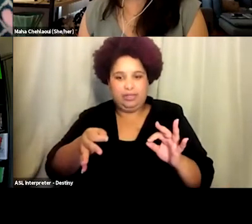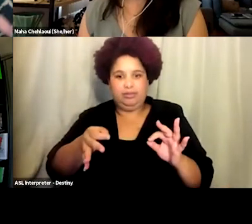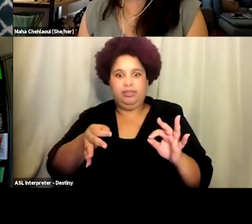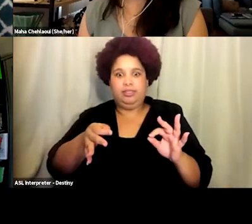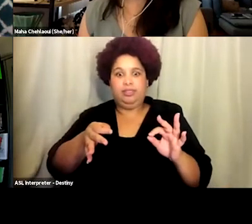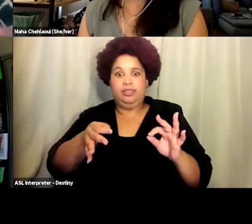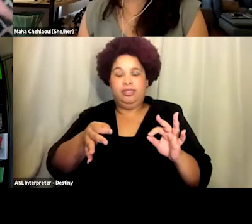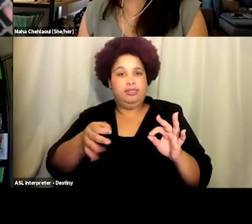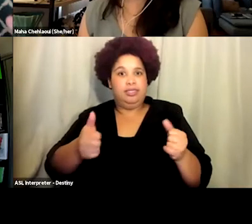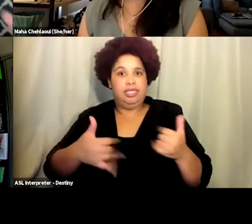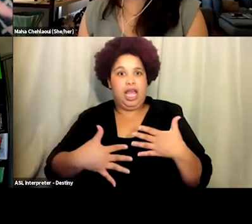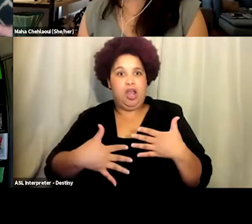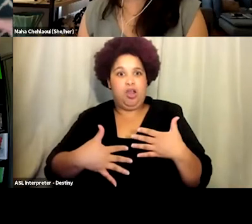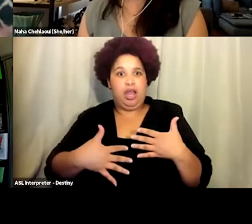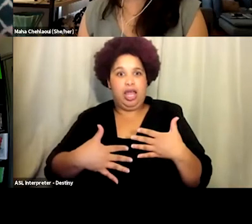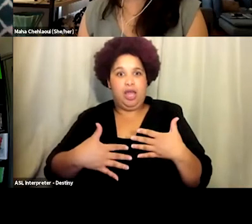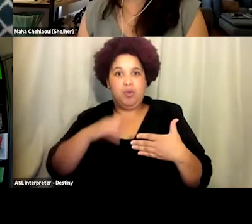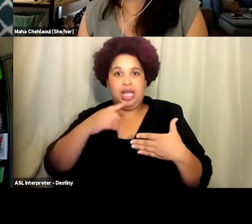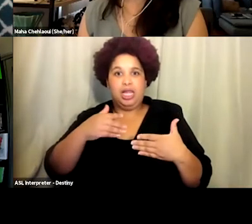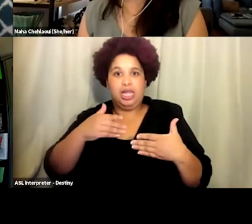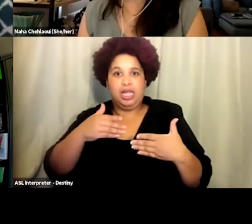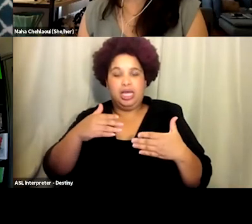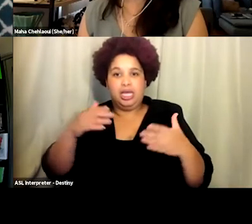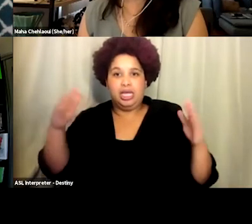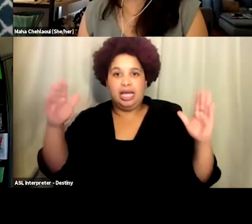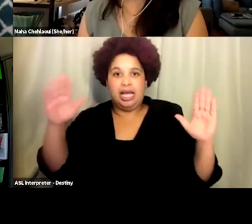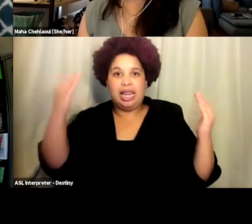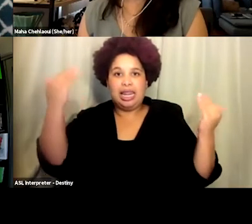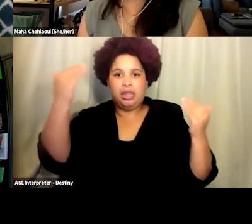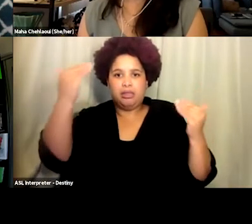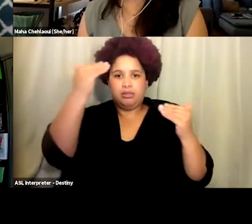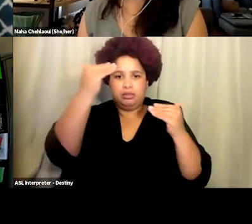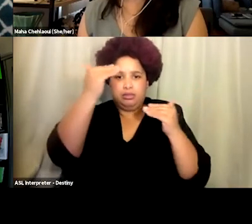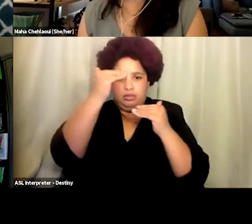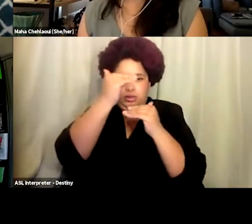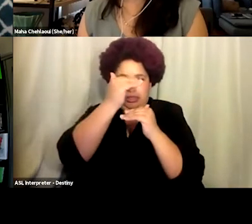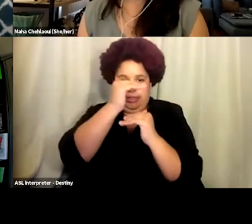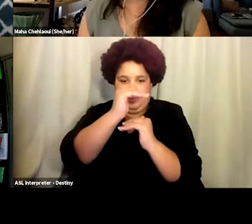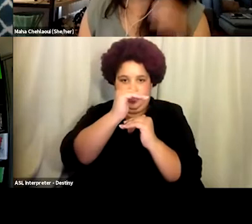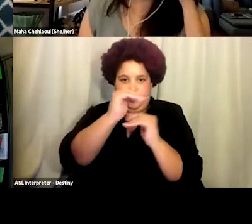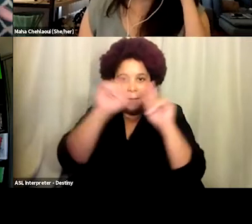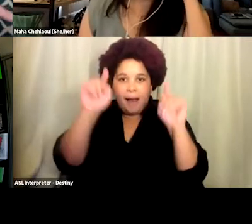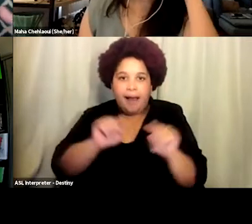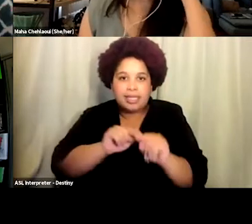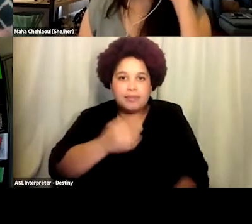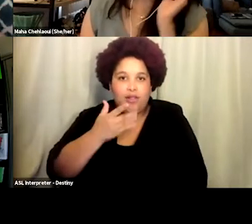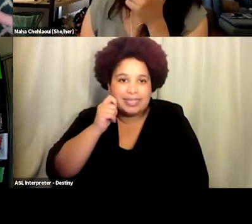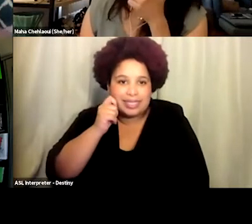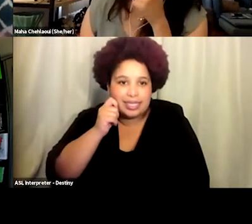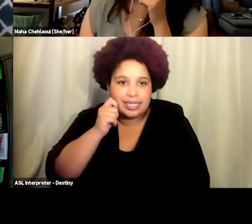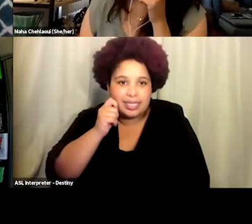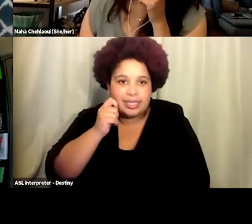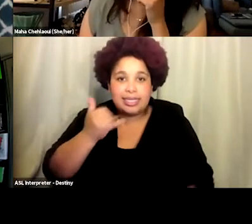just makes, it's putting me further and further into a box. I'm already in a box based on my skin color. Now, like, I